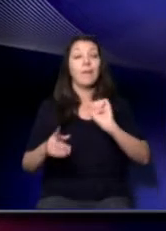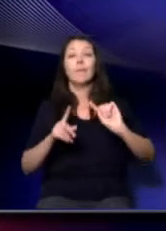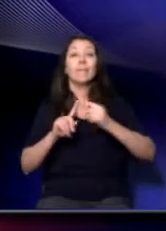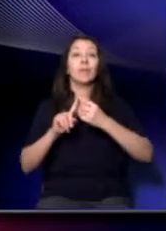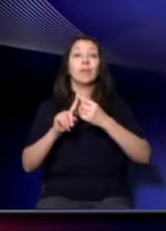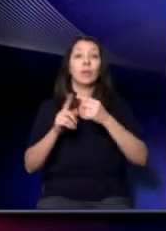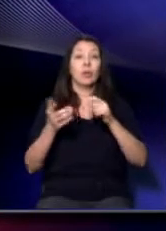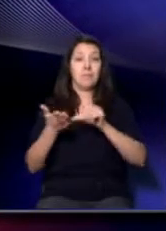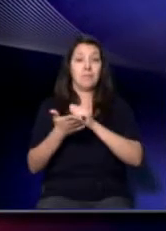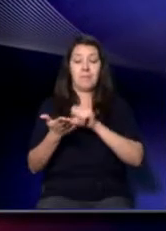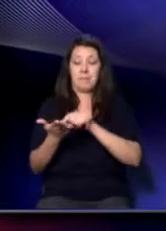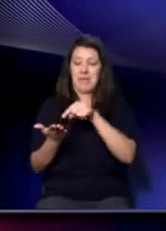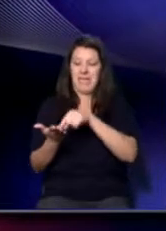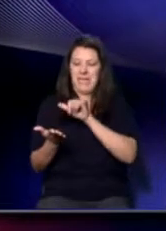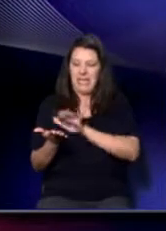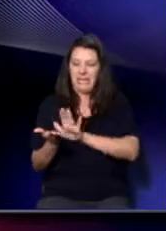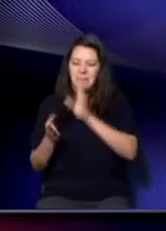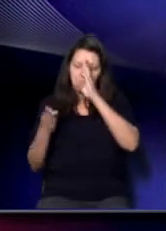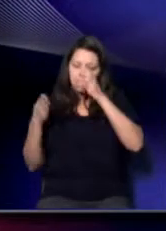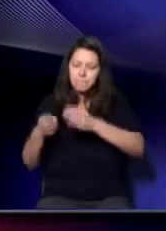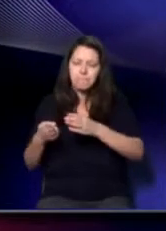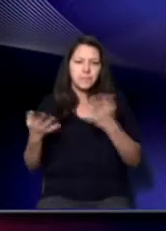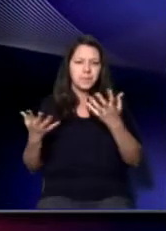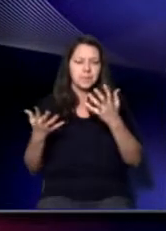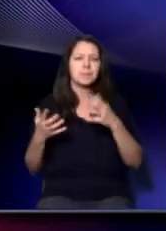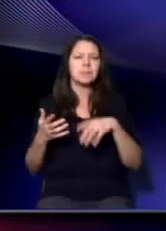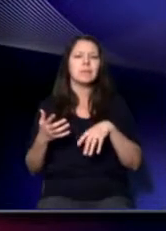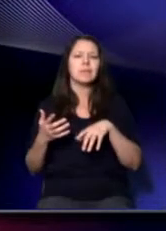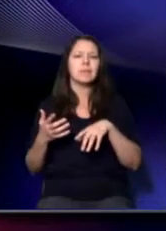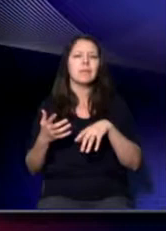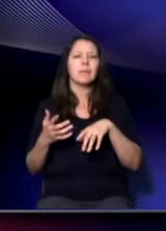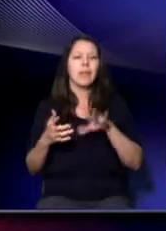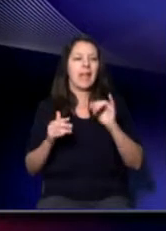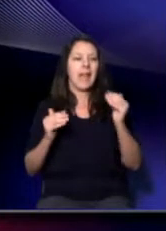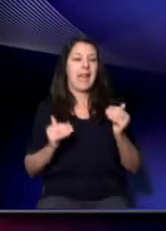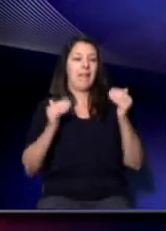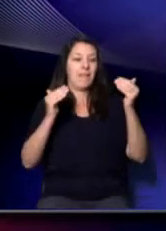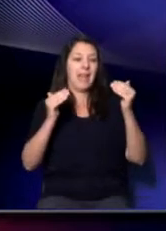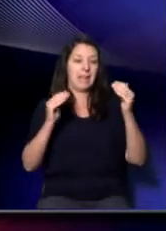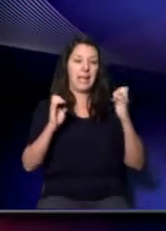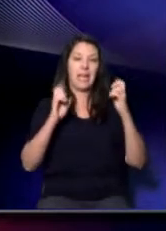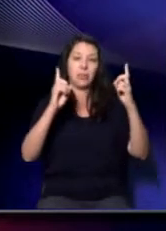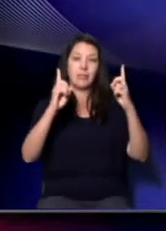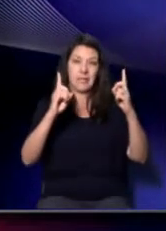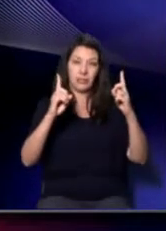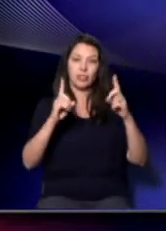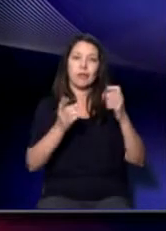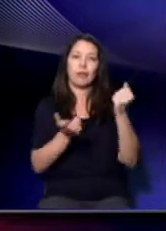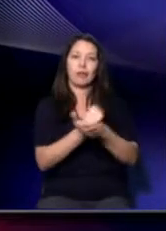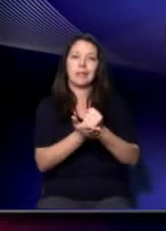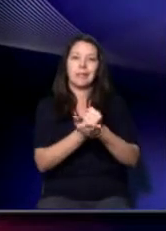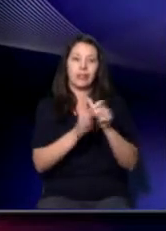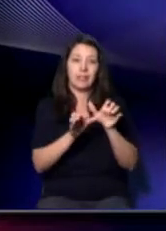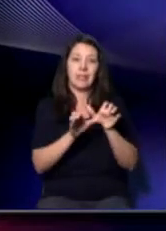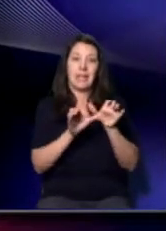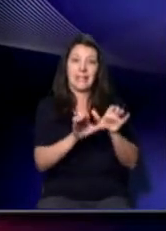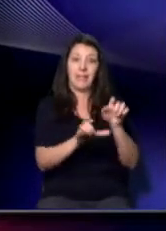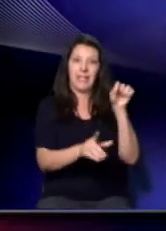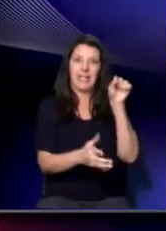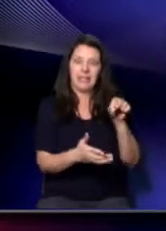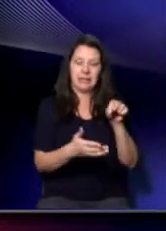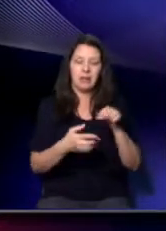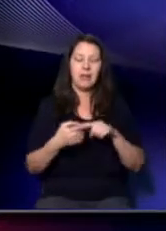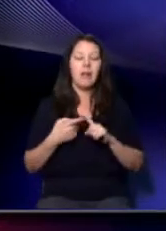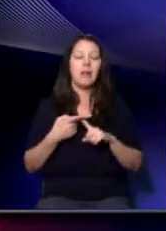page, really focuses on the advanced ed accreditation activities. So, and